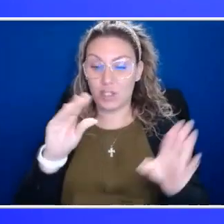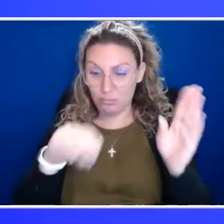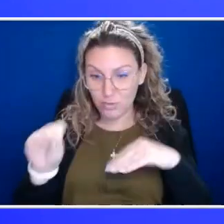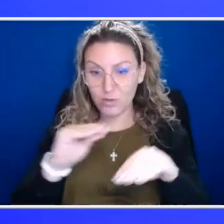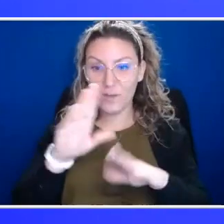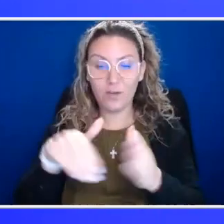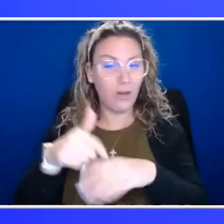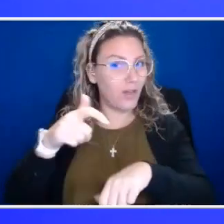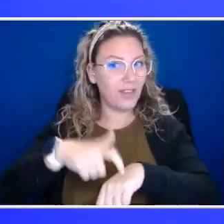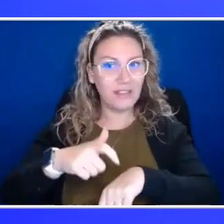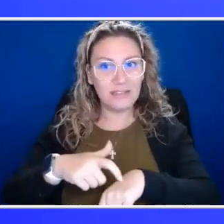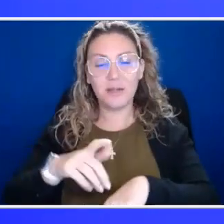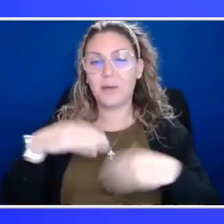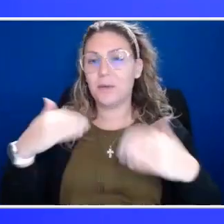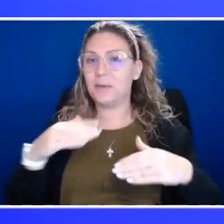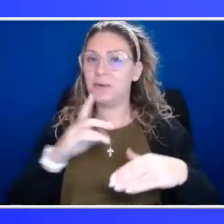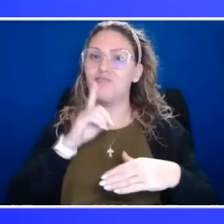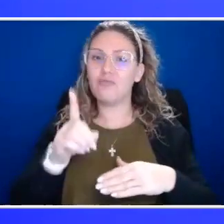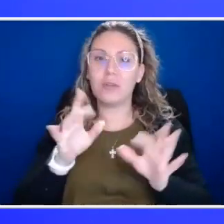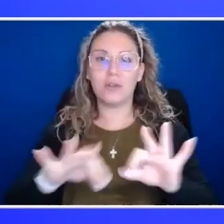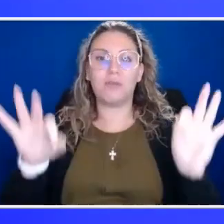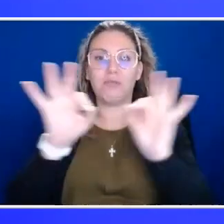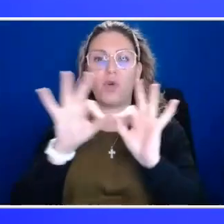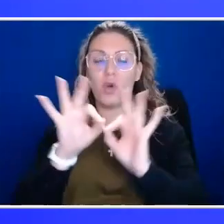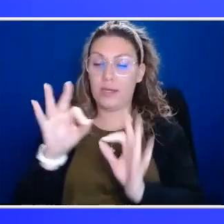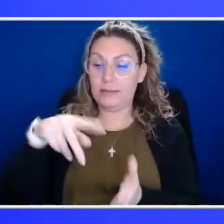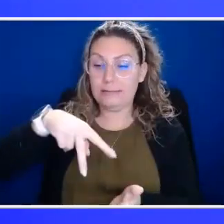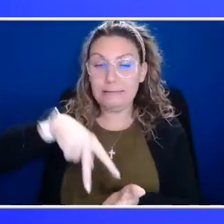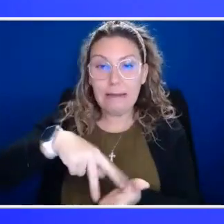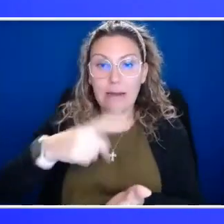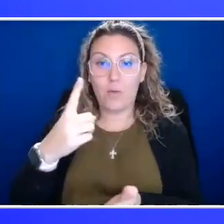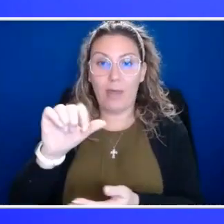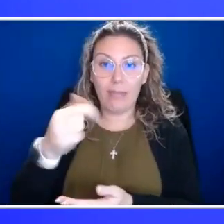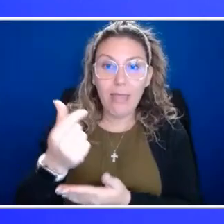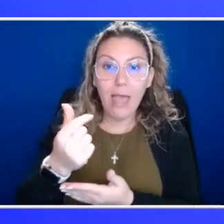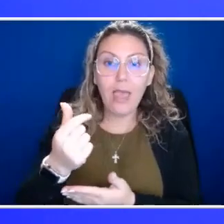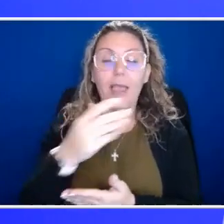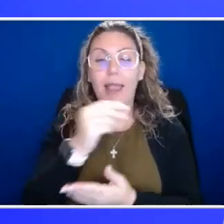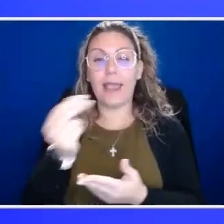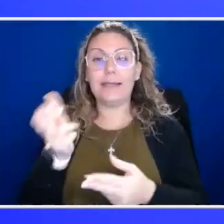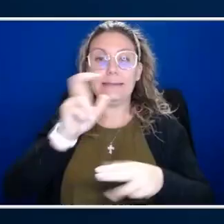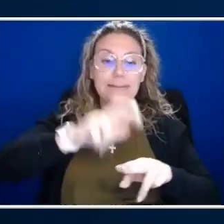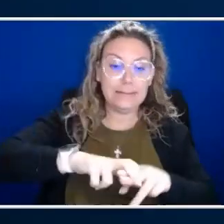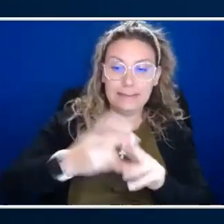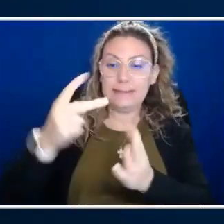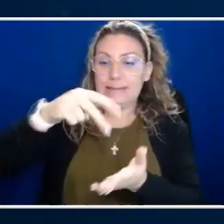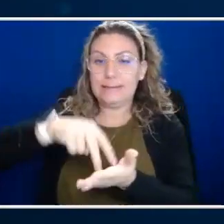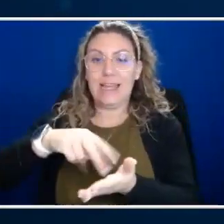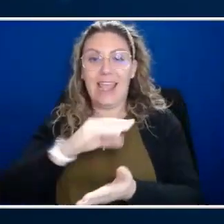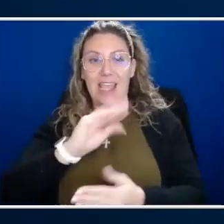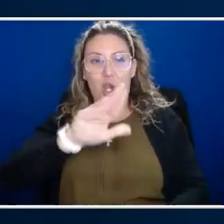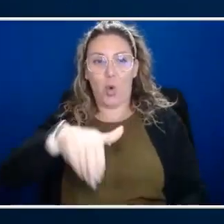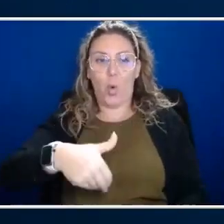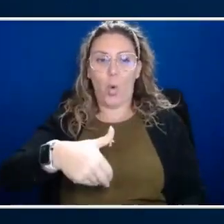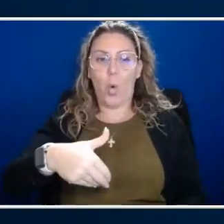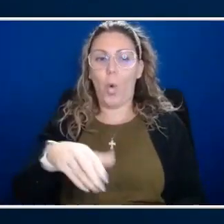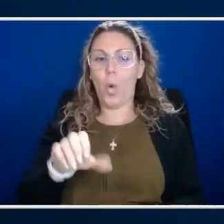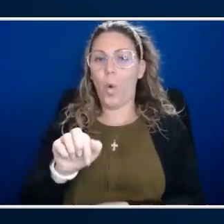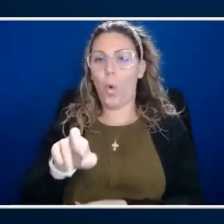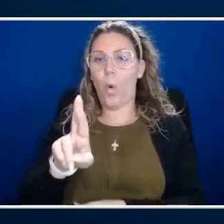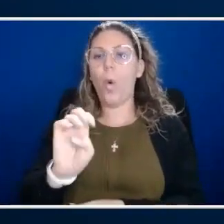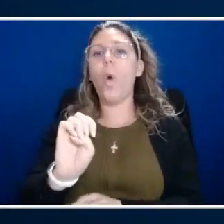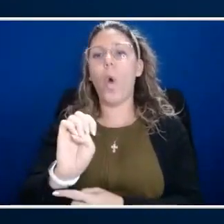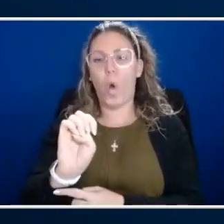to be really important, and standing on one leg and standing and sitting and using that core muscle strength is critically important